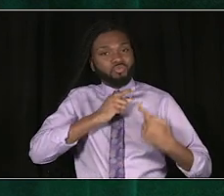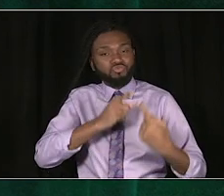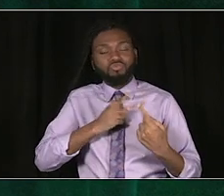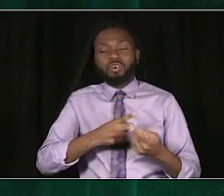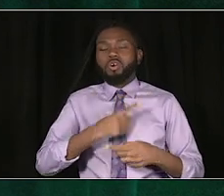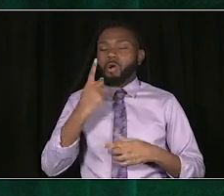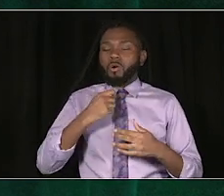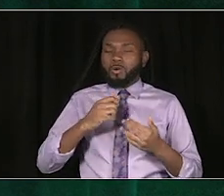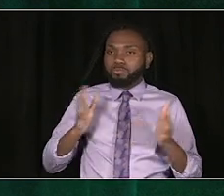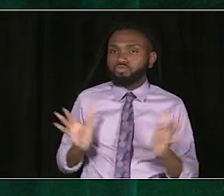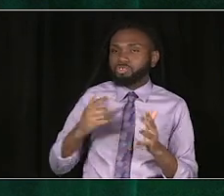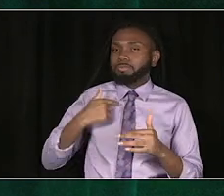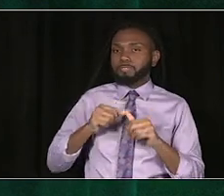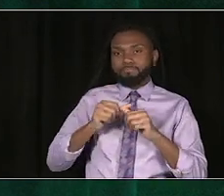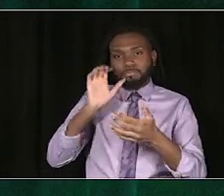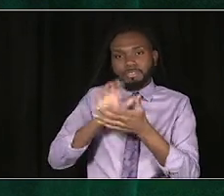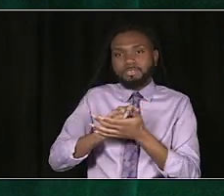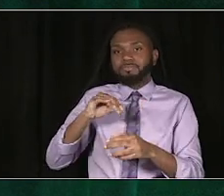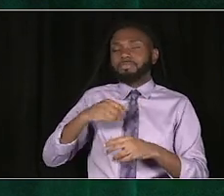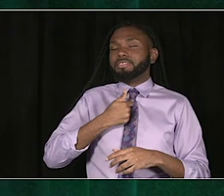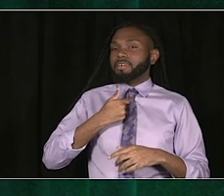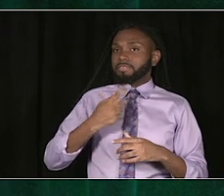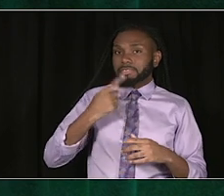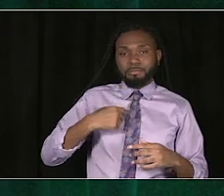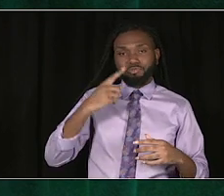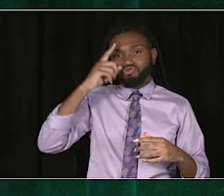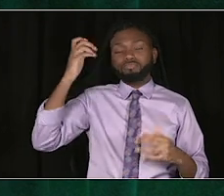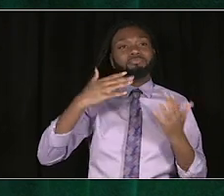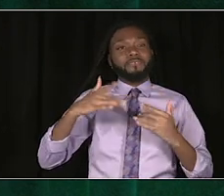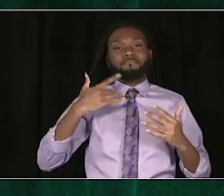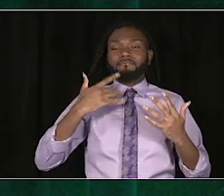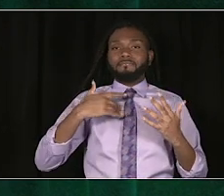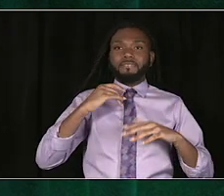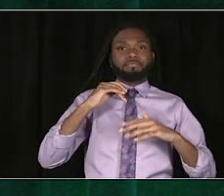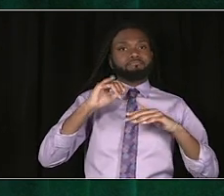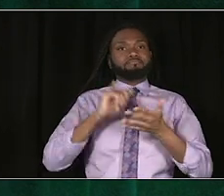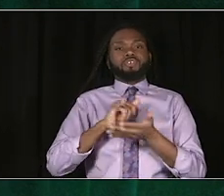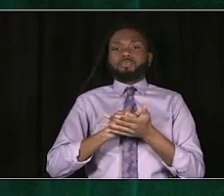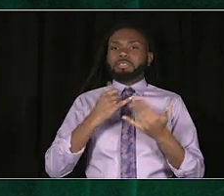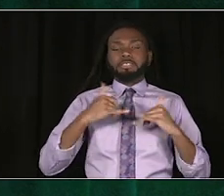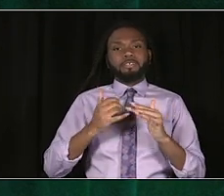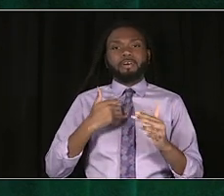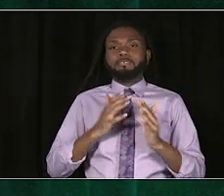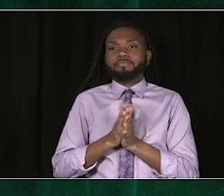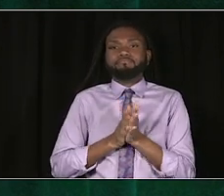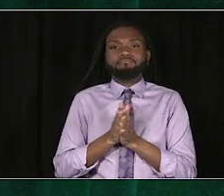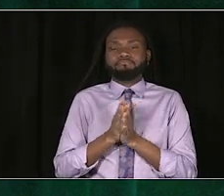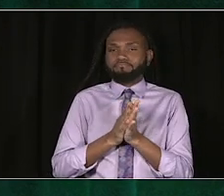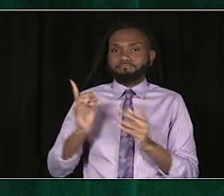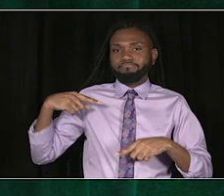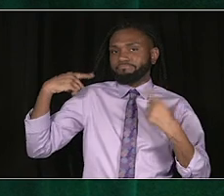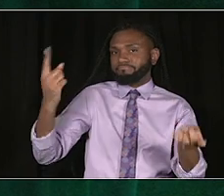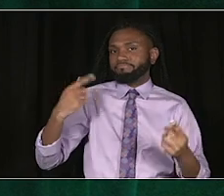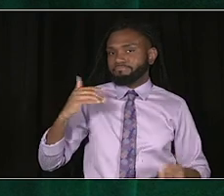always believe in myself and to dream, you know, even when it seemed impossible, I've always had that passion and that drive from a very young